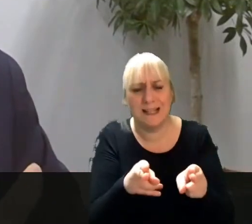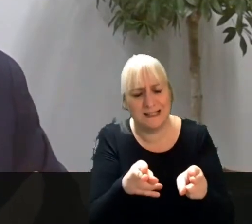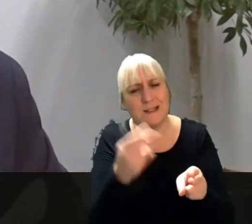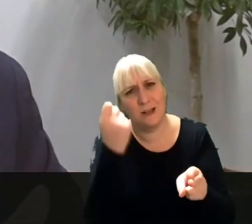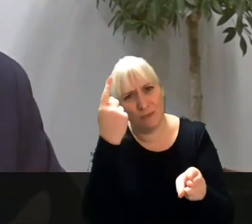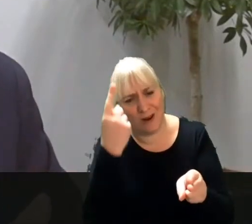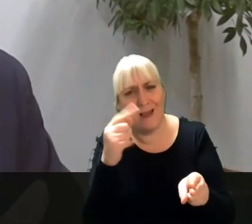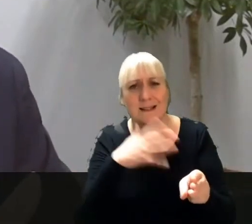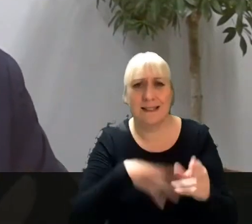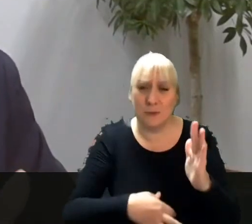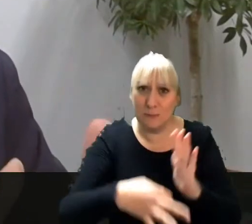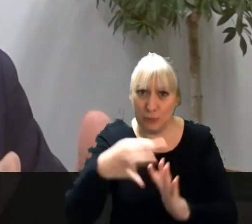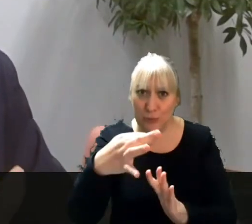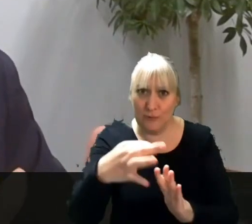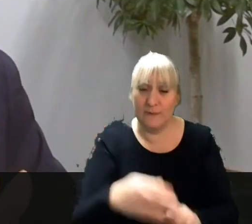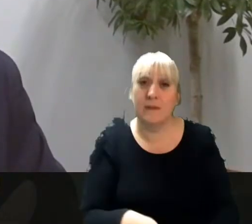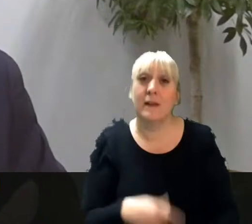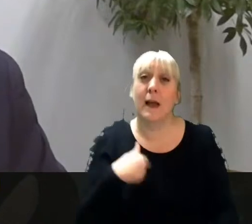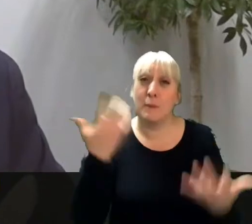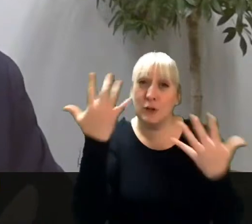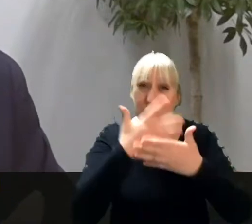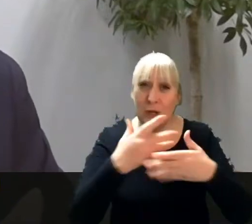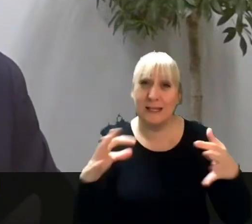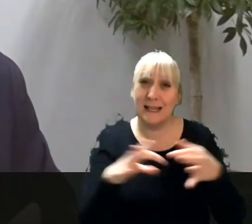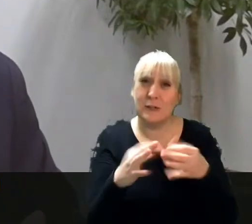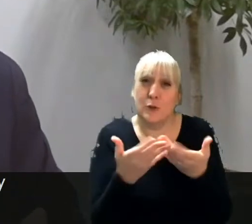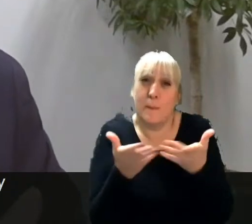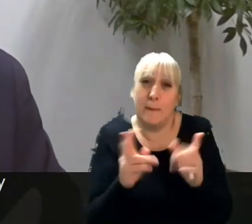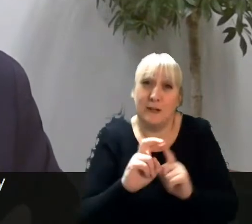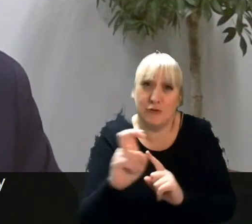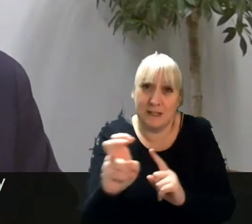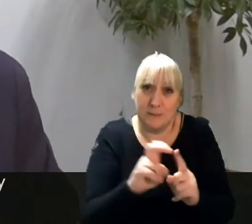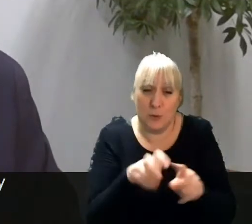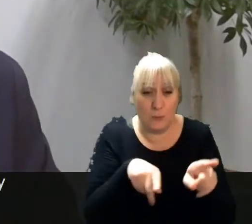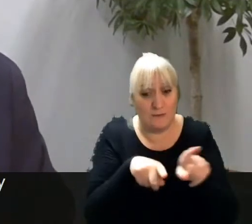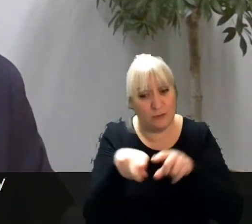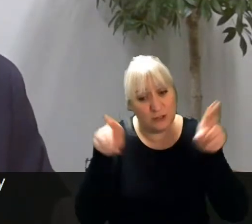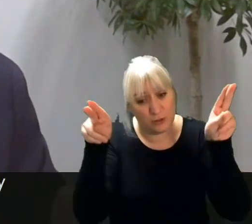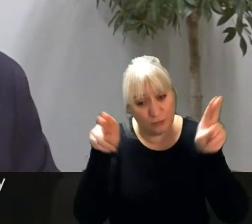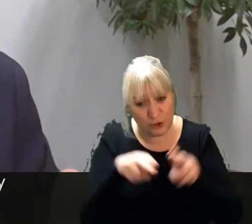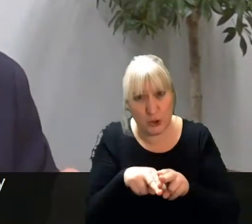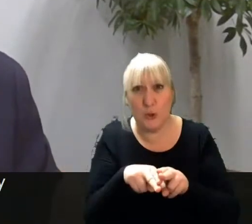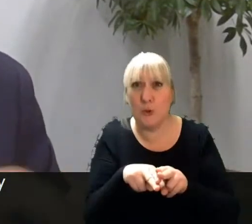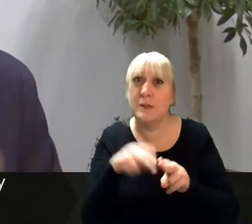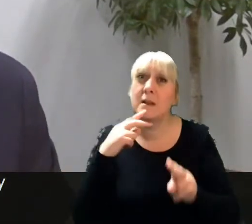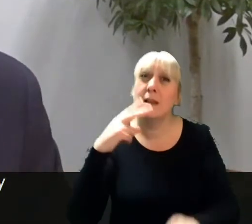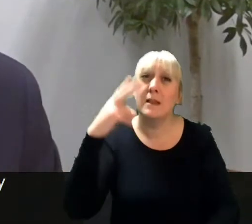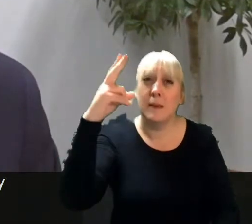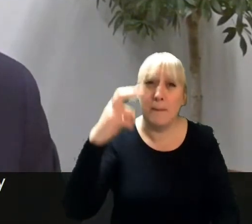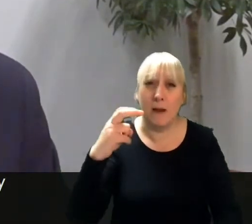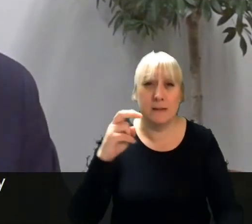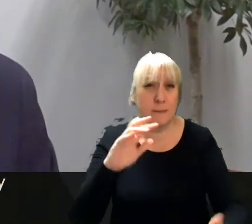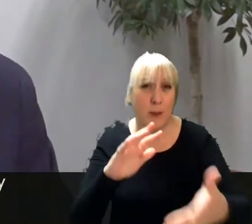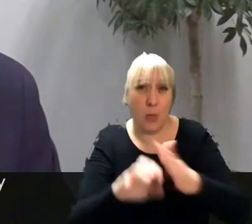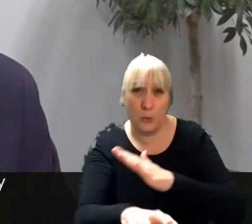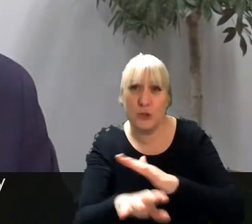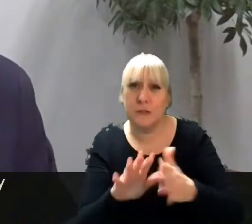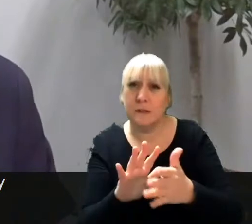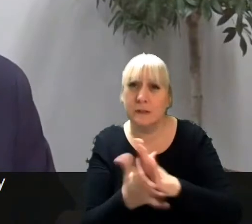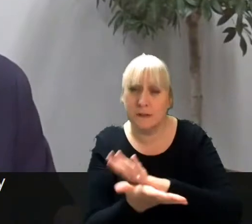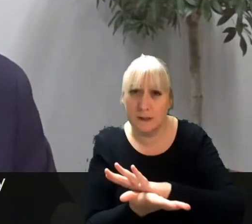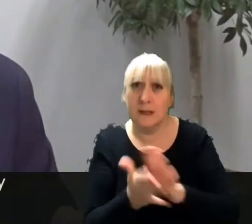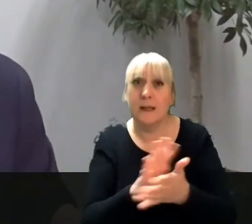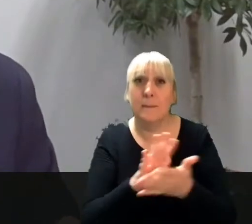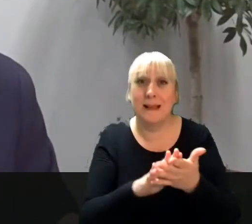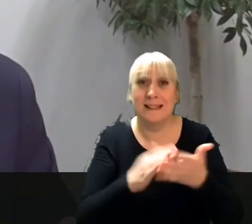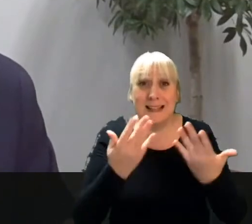about public transport. We've managed to reduce the amount of nitrogen dioxide coming from our buses by more than 90% 50% by having all our buses in London